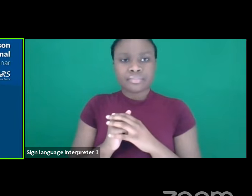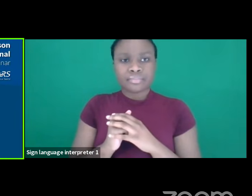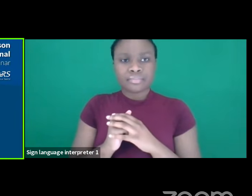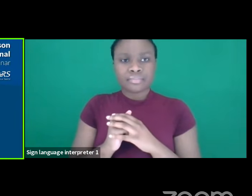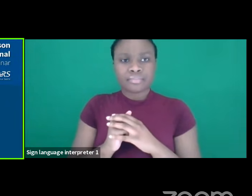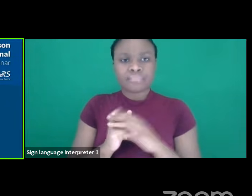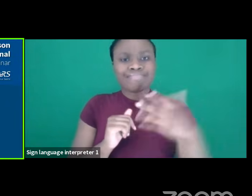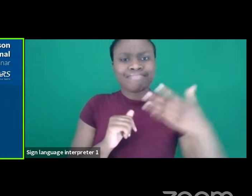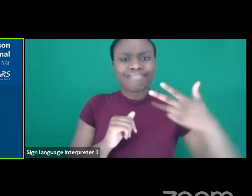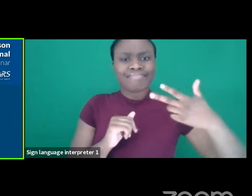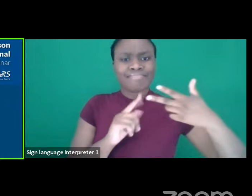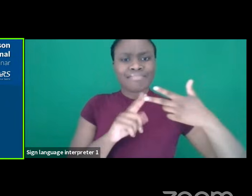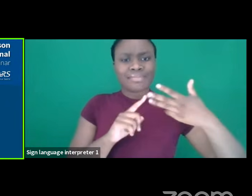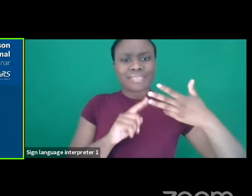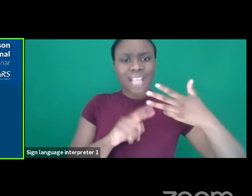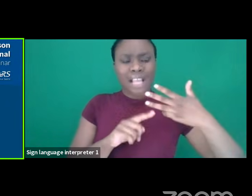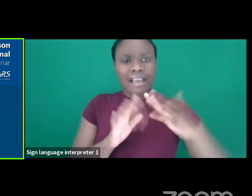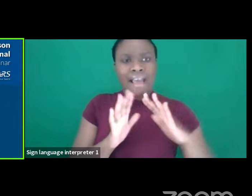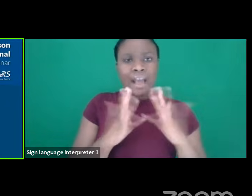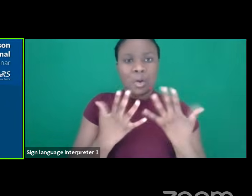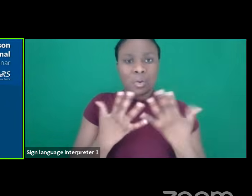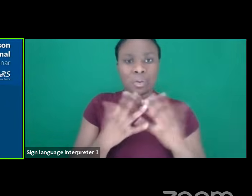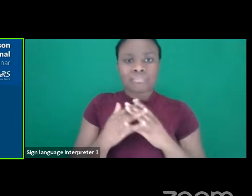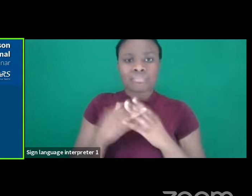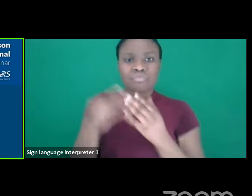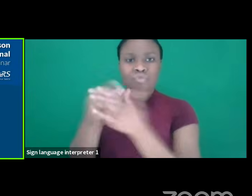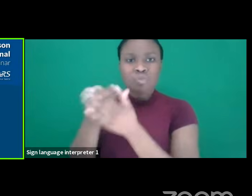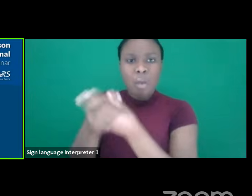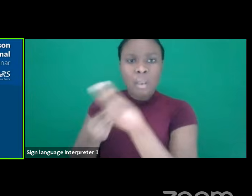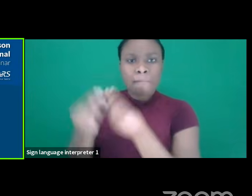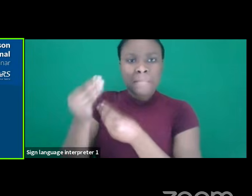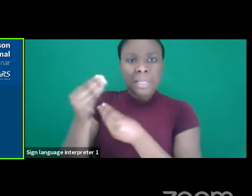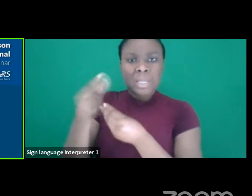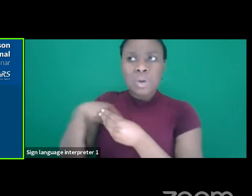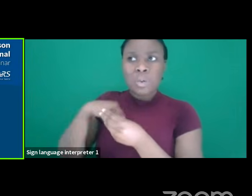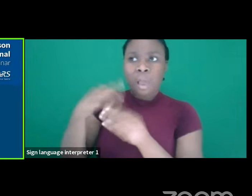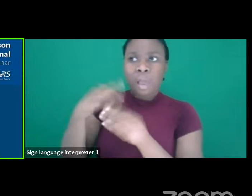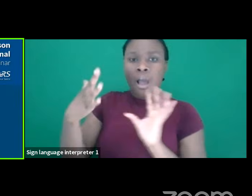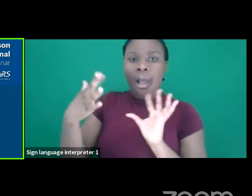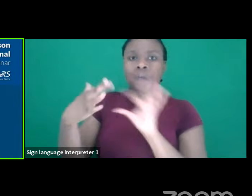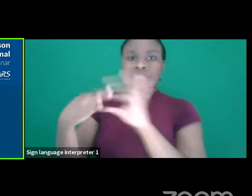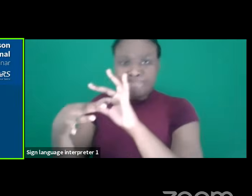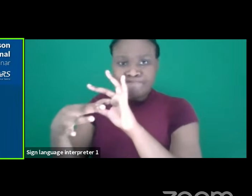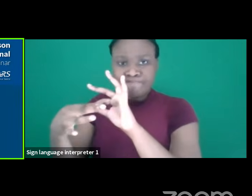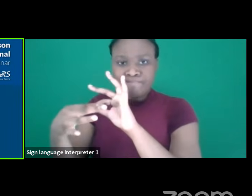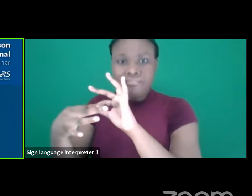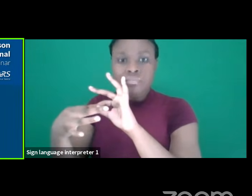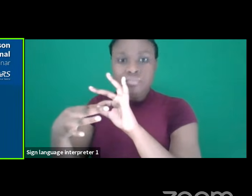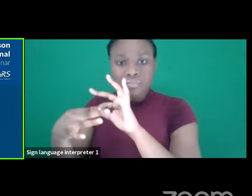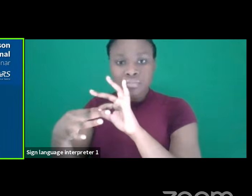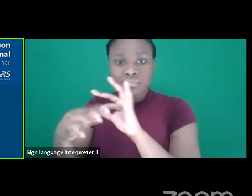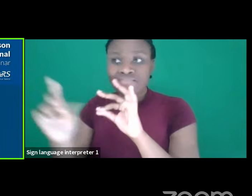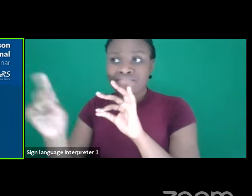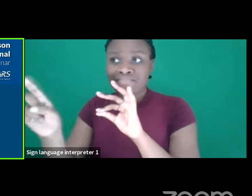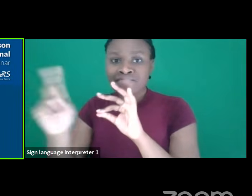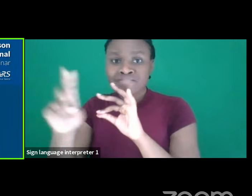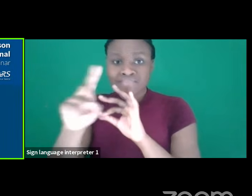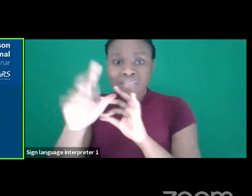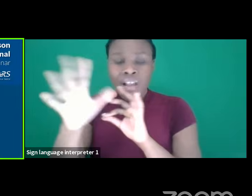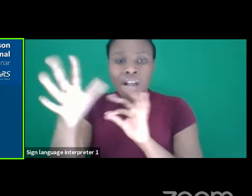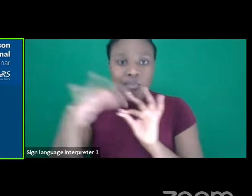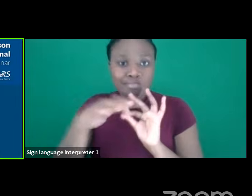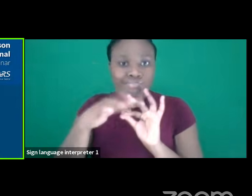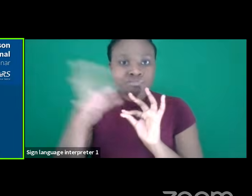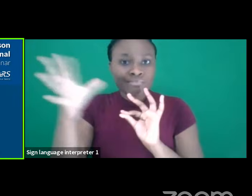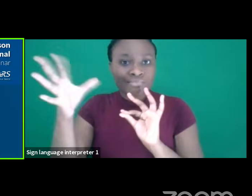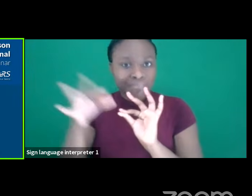connect to the ecosystem and work within the ecosystem and the stakeholders that are going to work with us in making